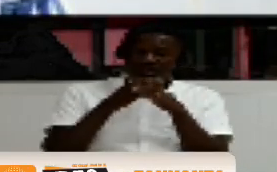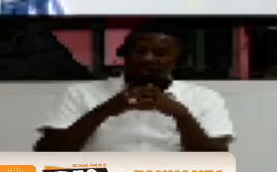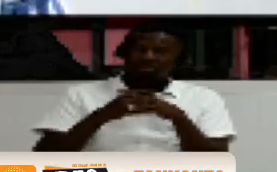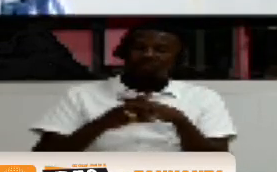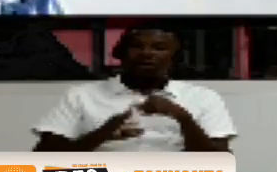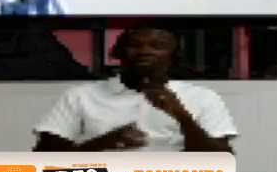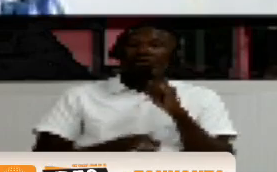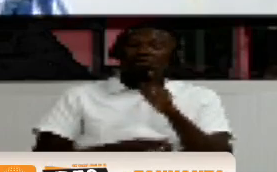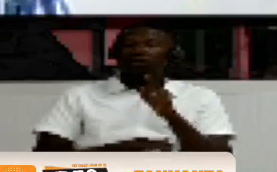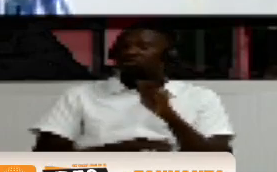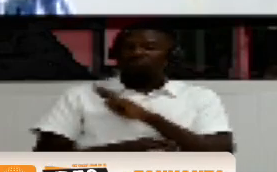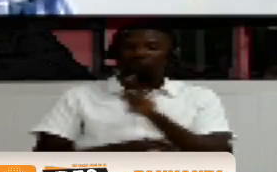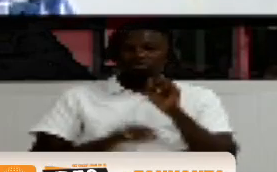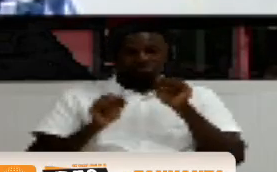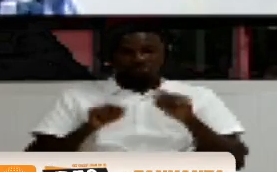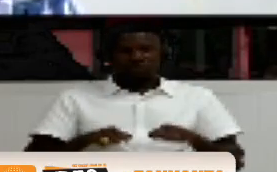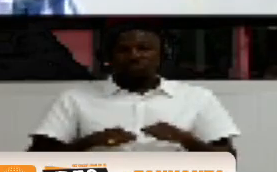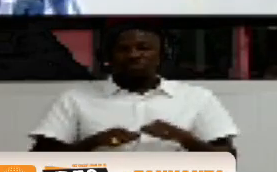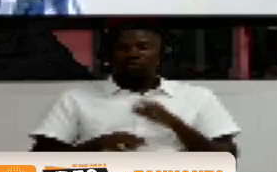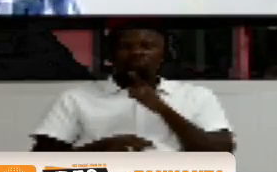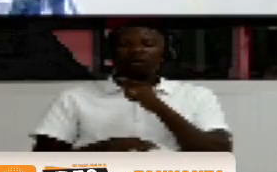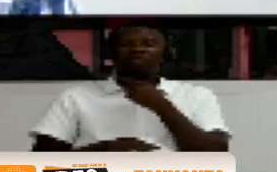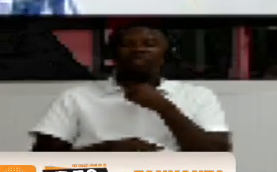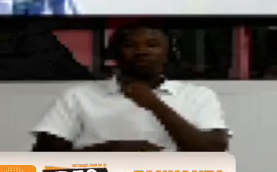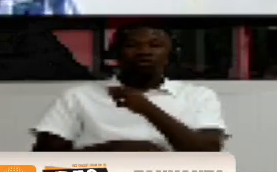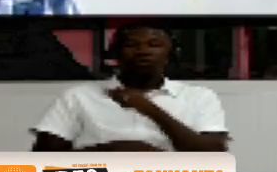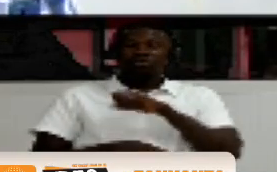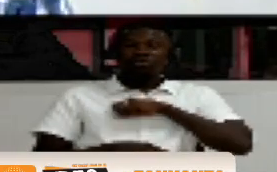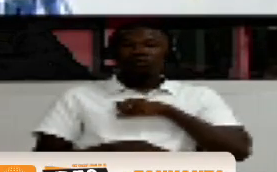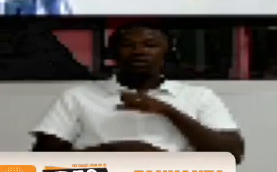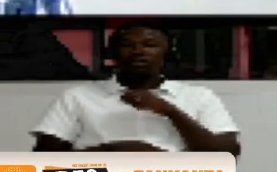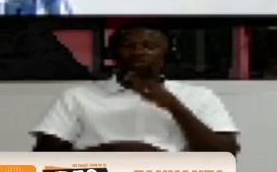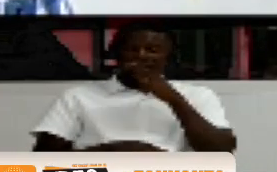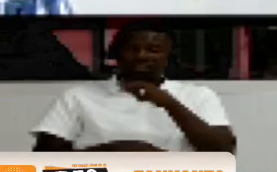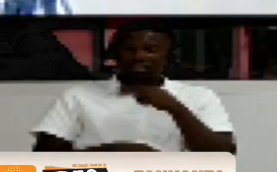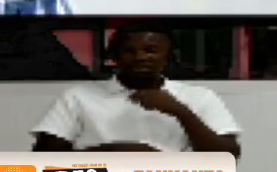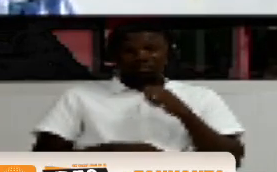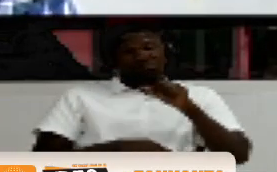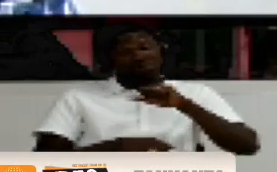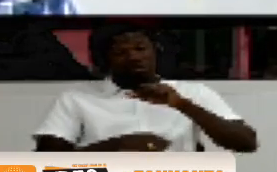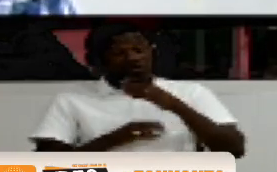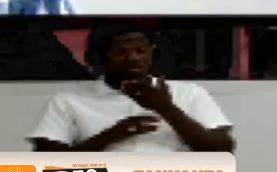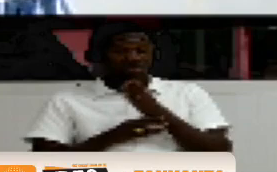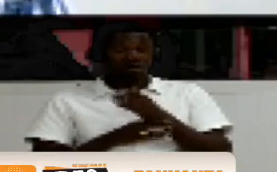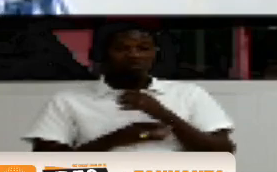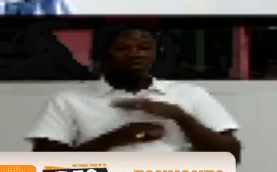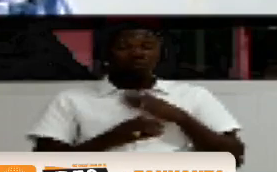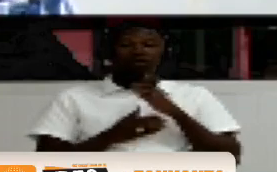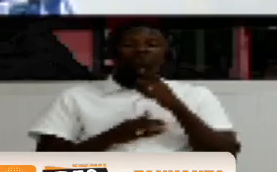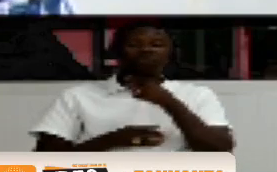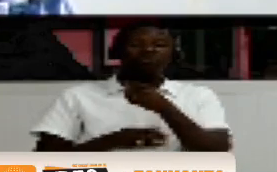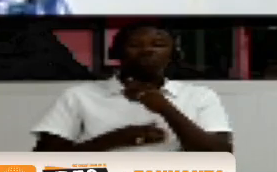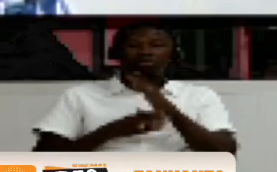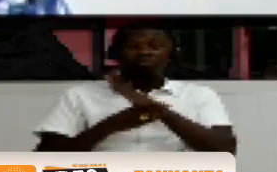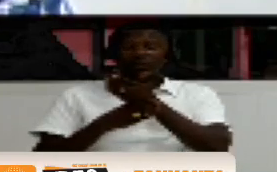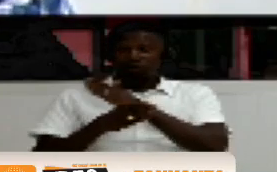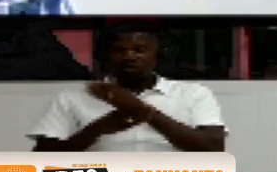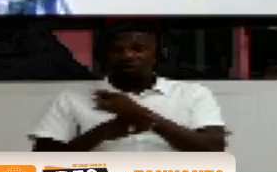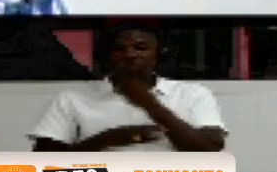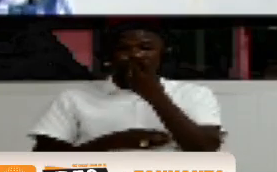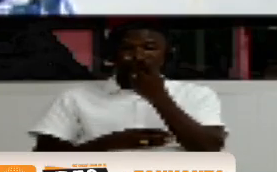possible. He did not want to take the risks because this was between the two governments. It